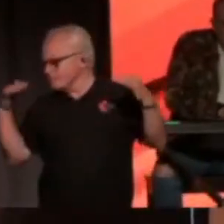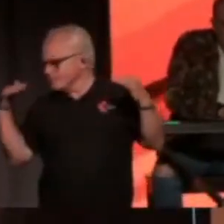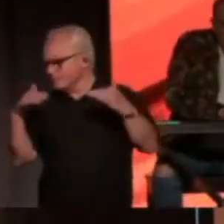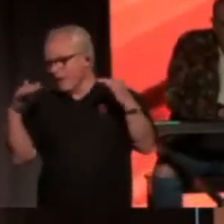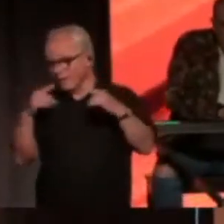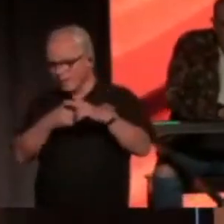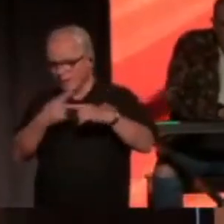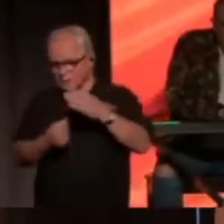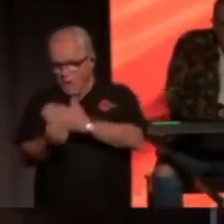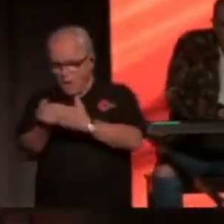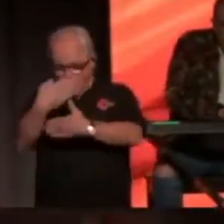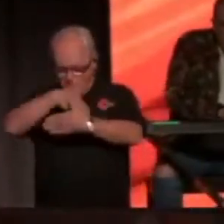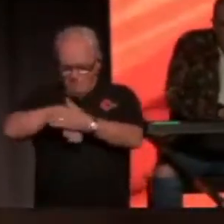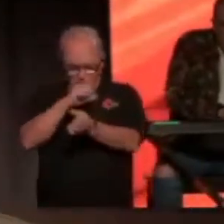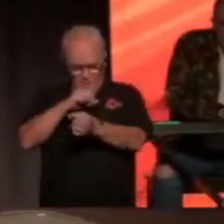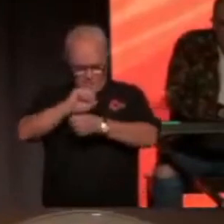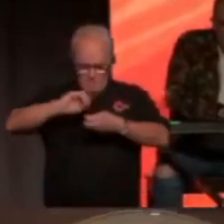those things that have got you bound